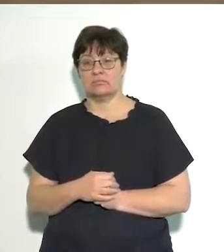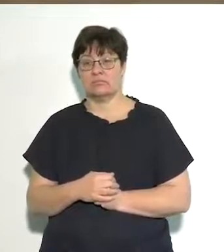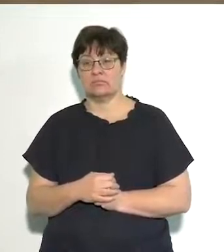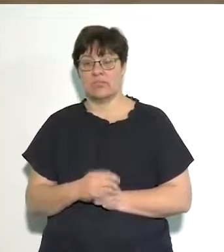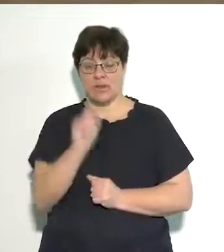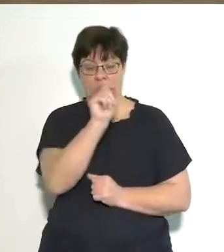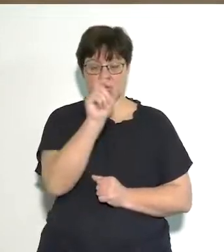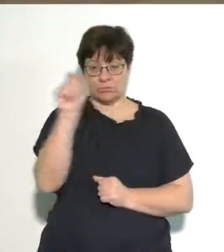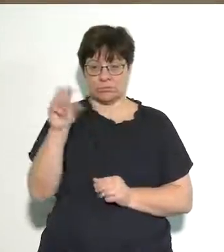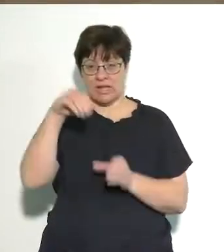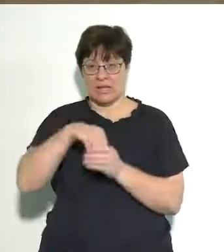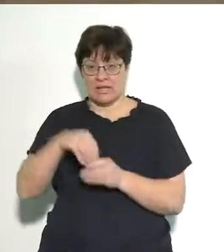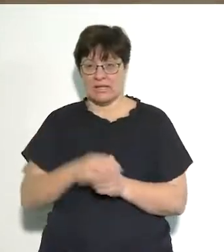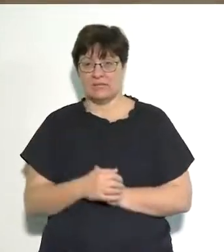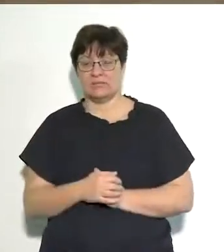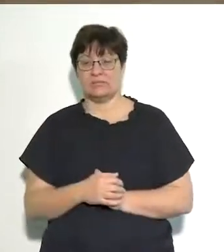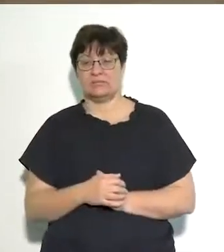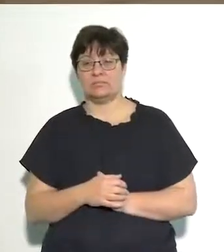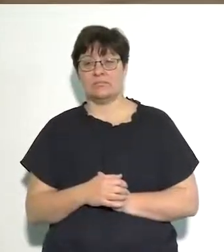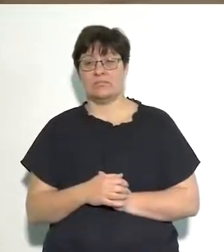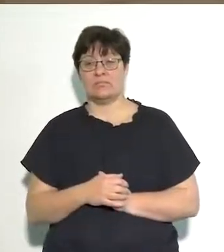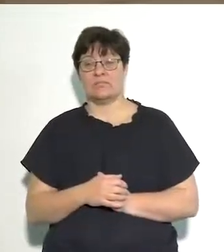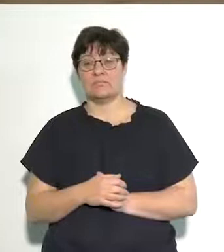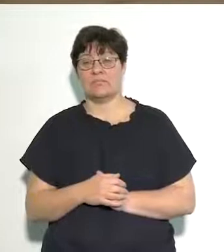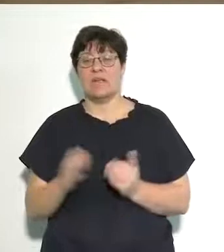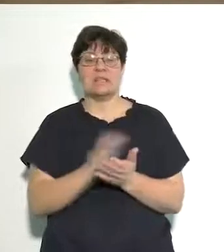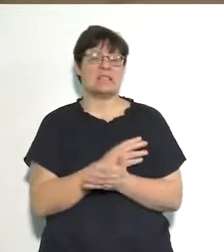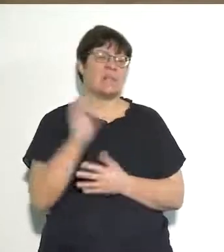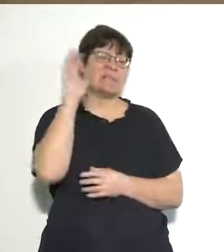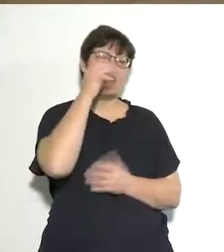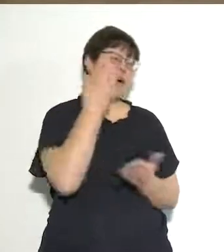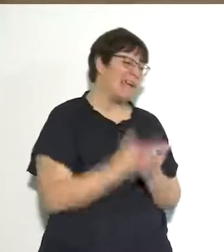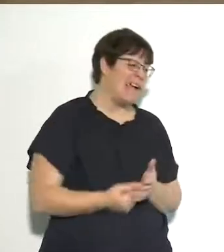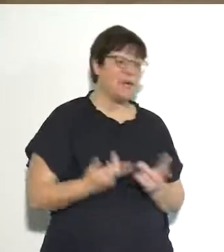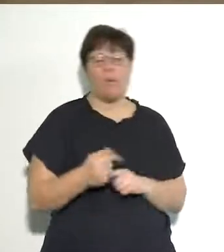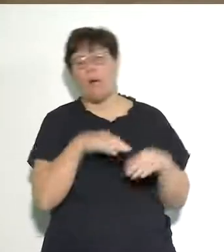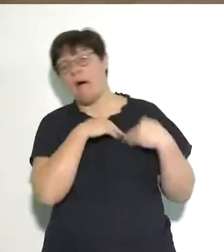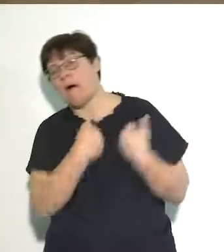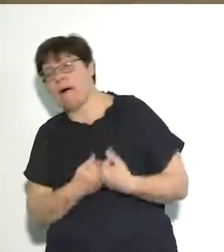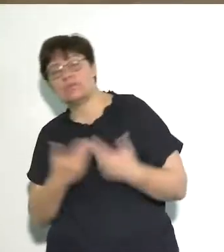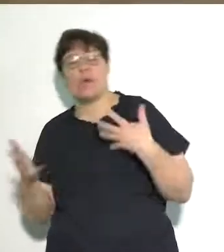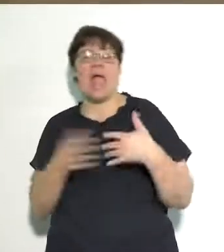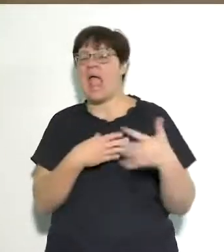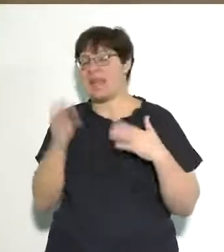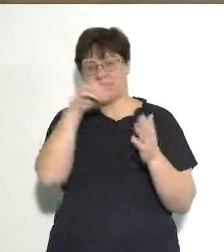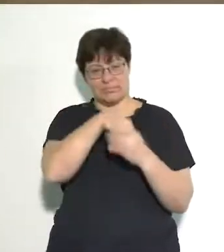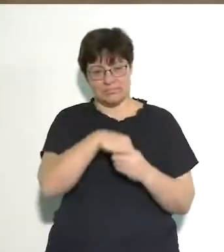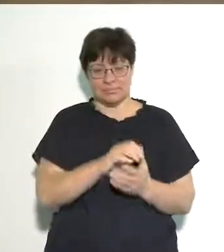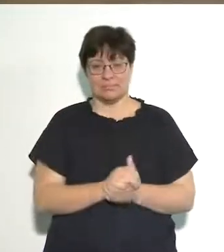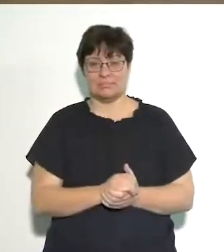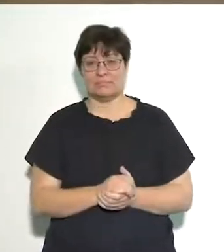you can dot it. Some prefer drawing stars. Some prefer drawing hearts.